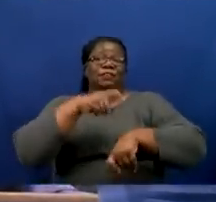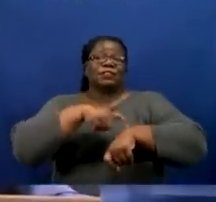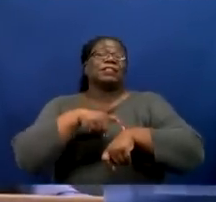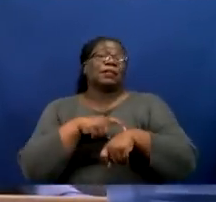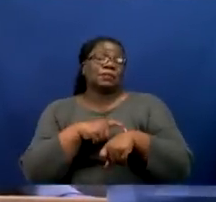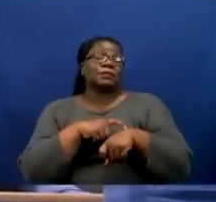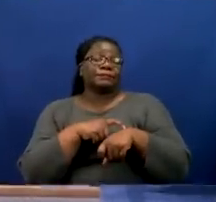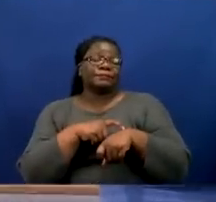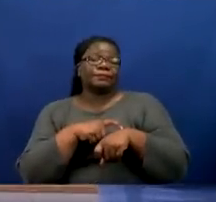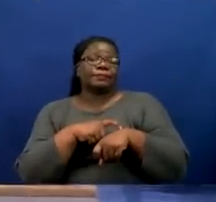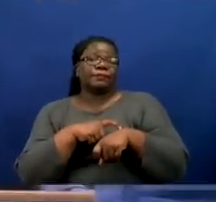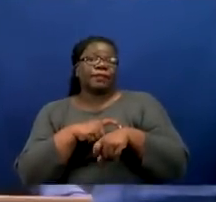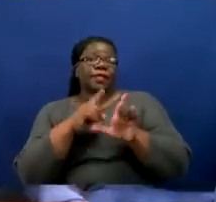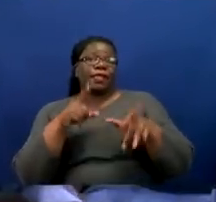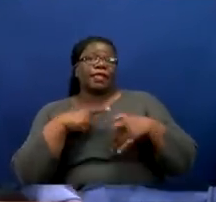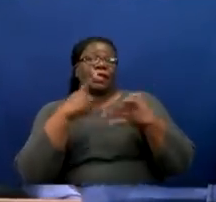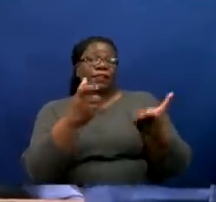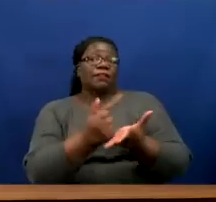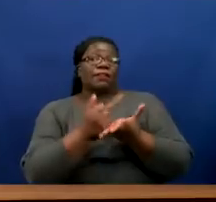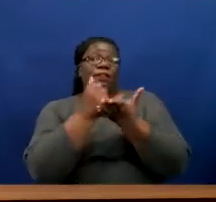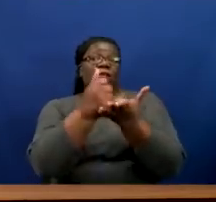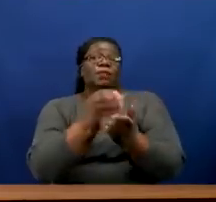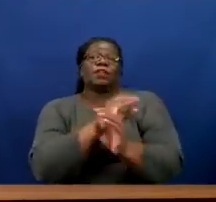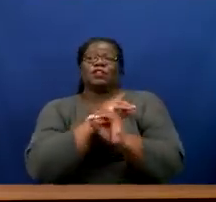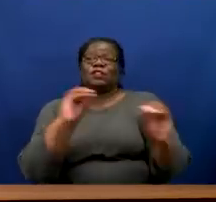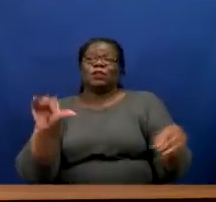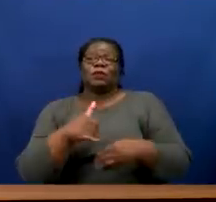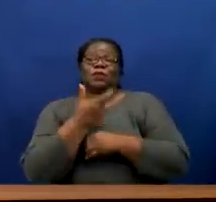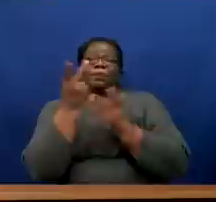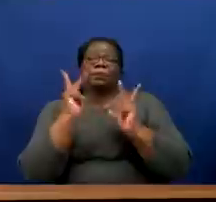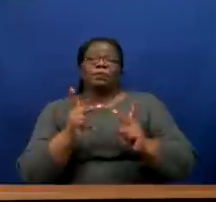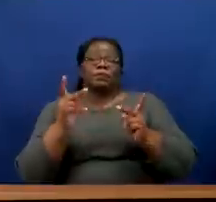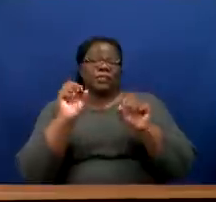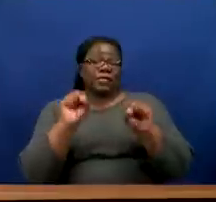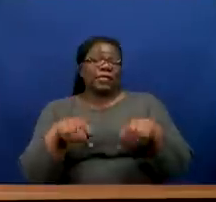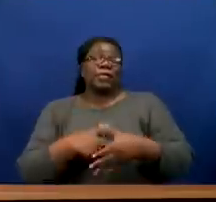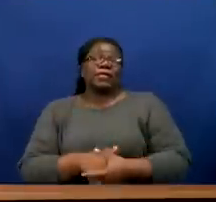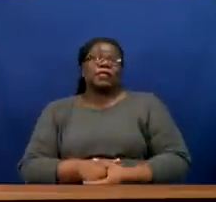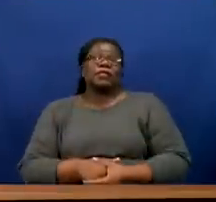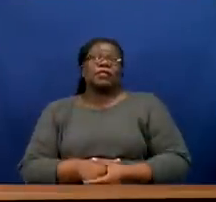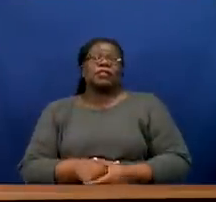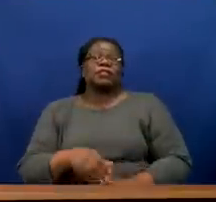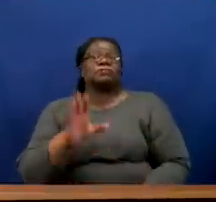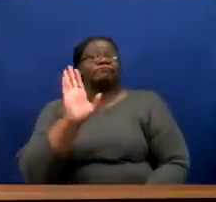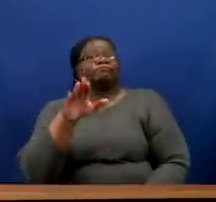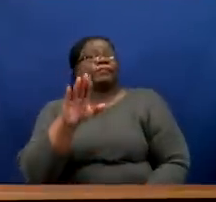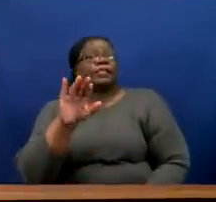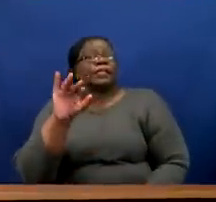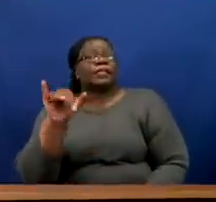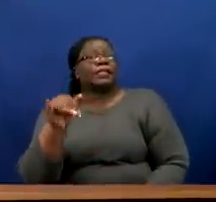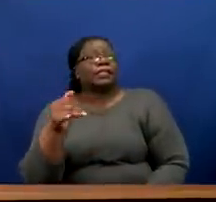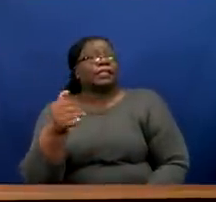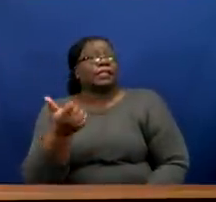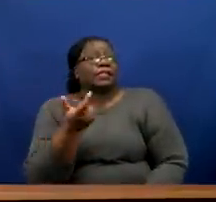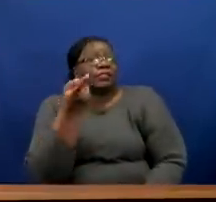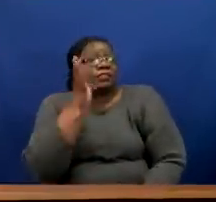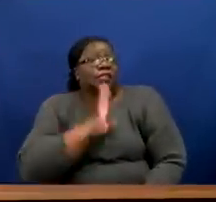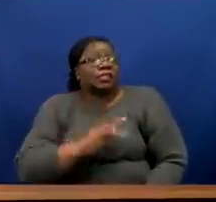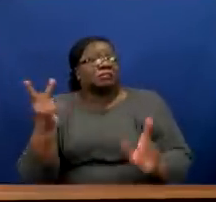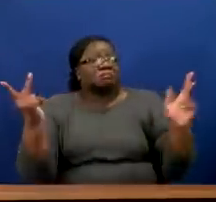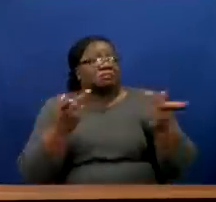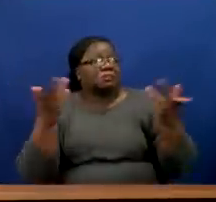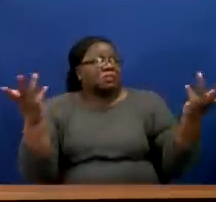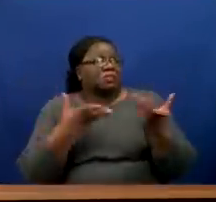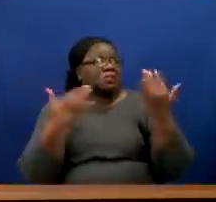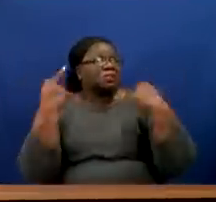dismal circumstance and give them help that nobody else can provide. I wonder if I got any of God's people in this place today.